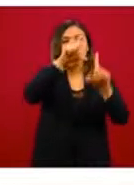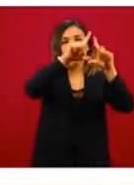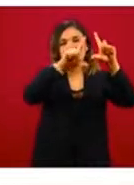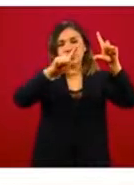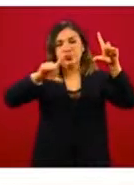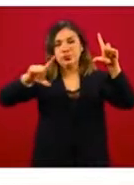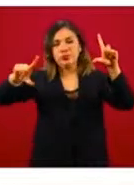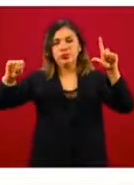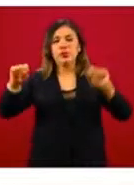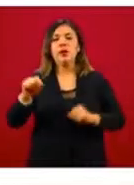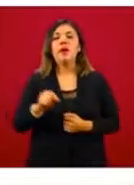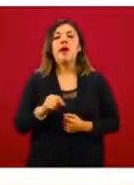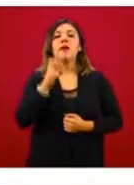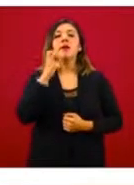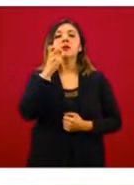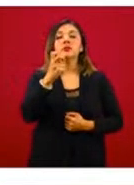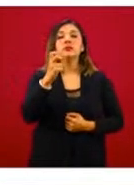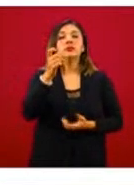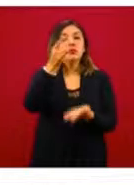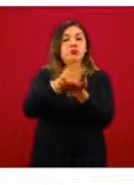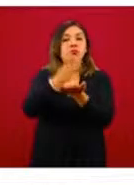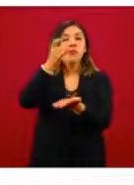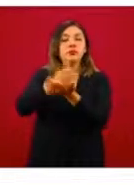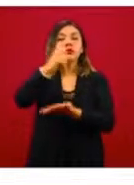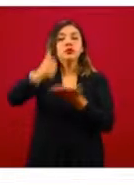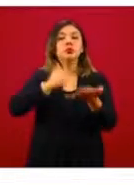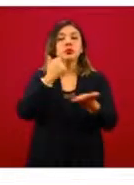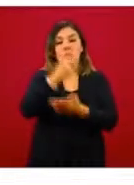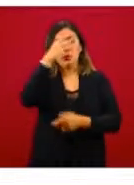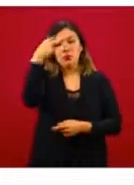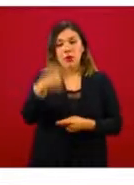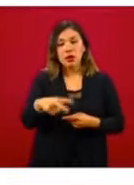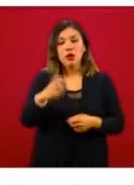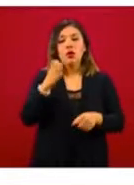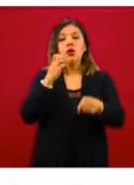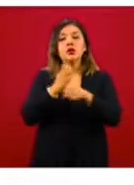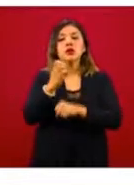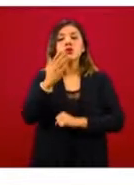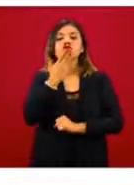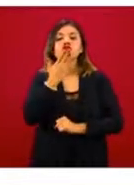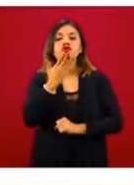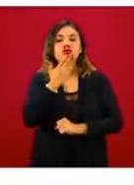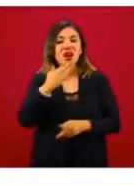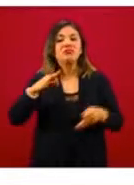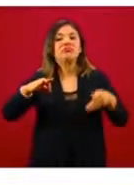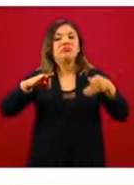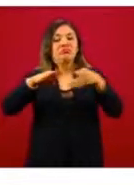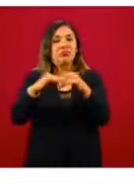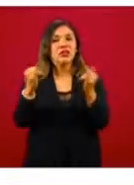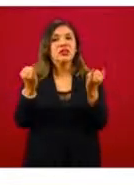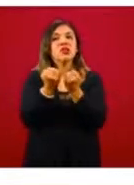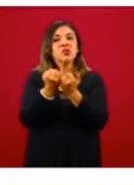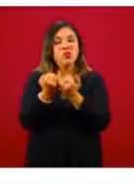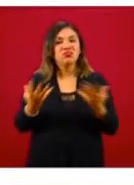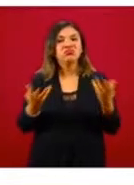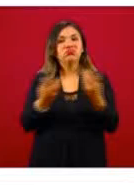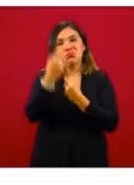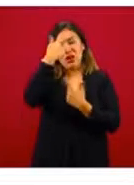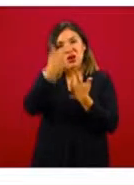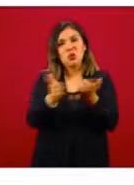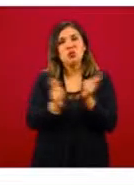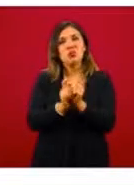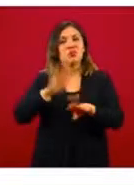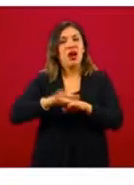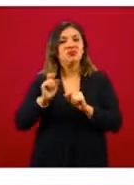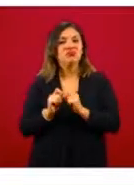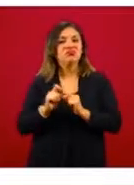to show that there are more cases in a state. Here we see the same information. Here we can see that Sonora